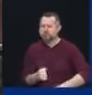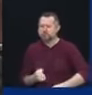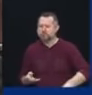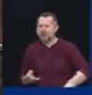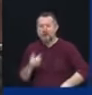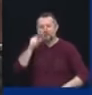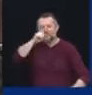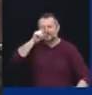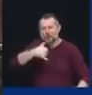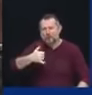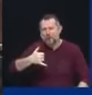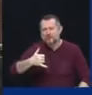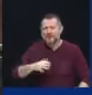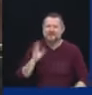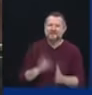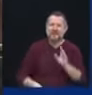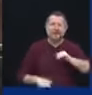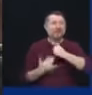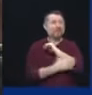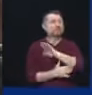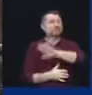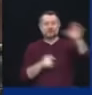Why? That deserves a round of applause.